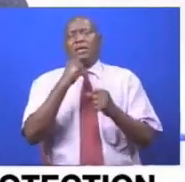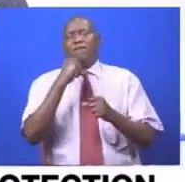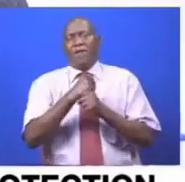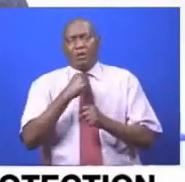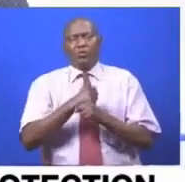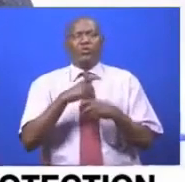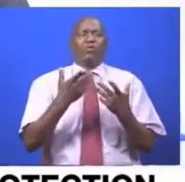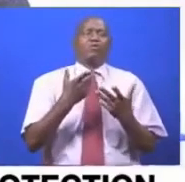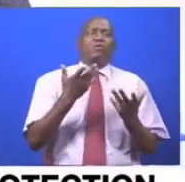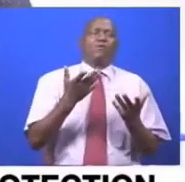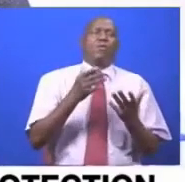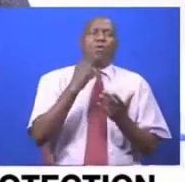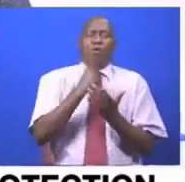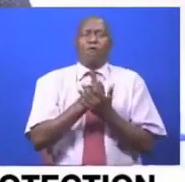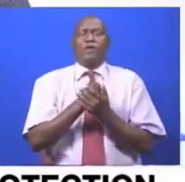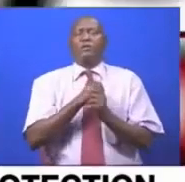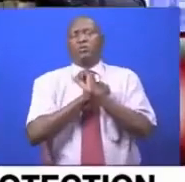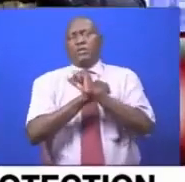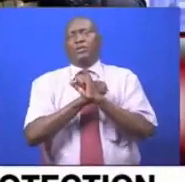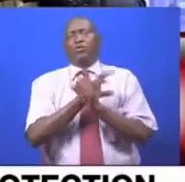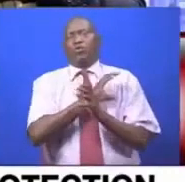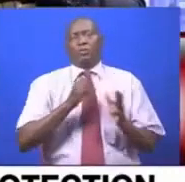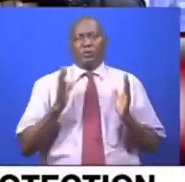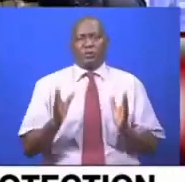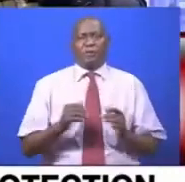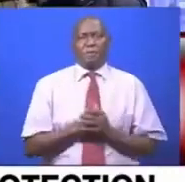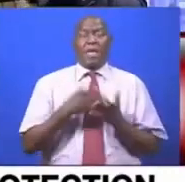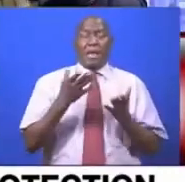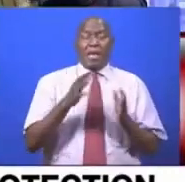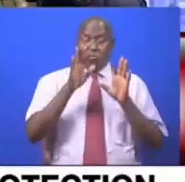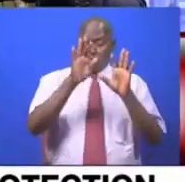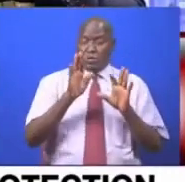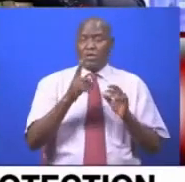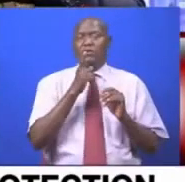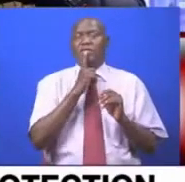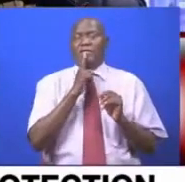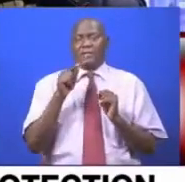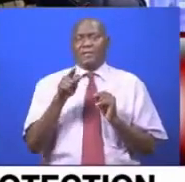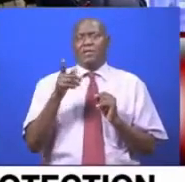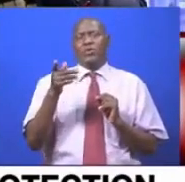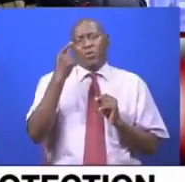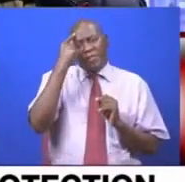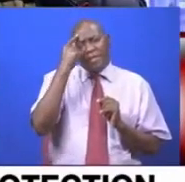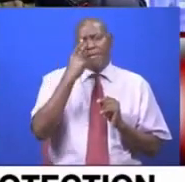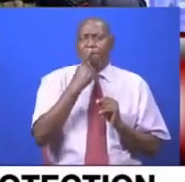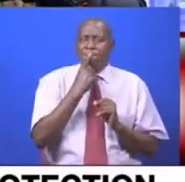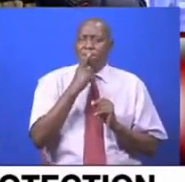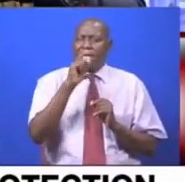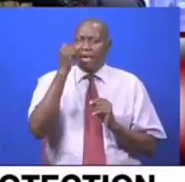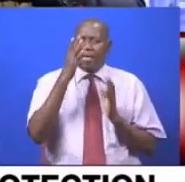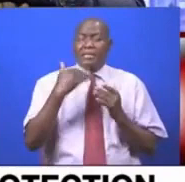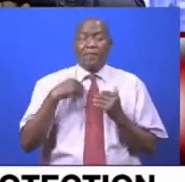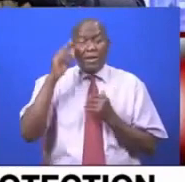the Office of the Data Protection Commissioner. It's important that you mentioned that. Do you think Kenyans have a reason to